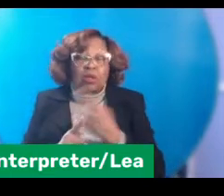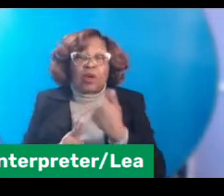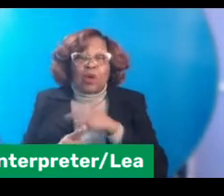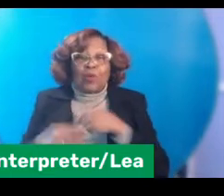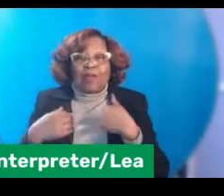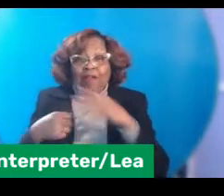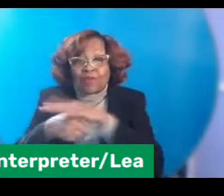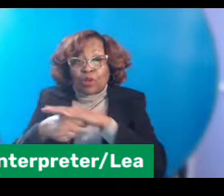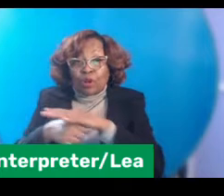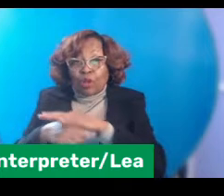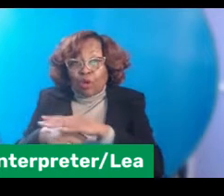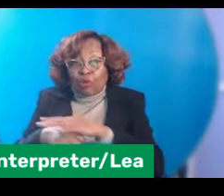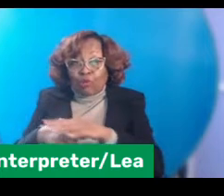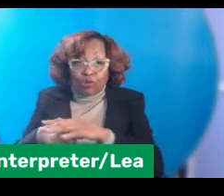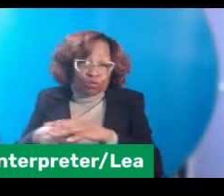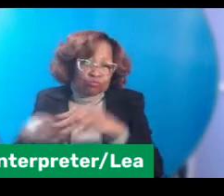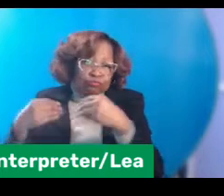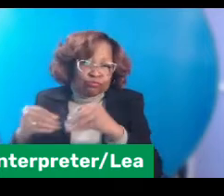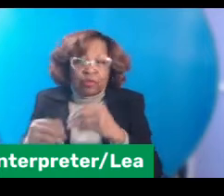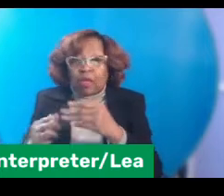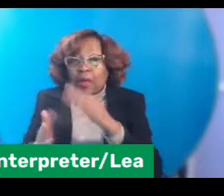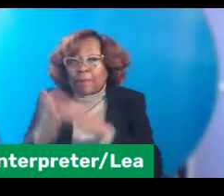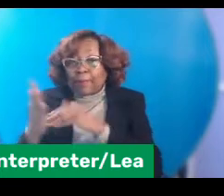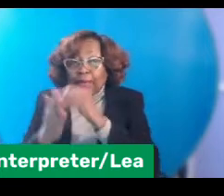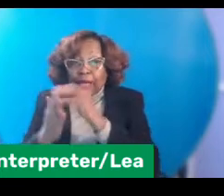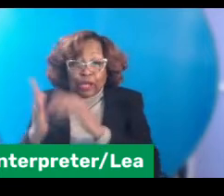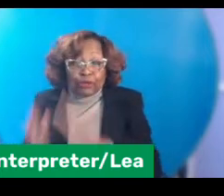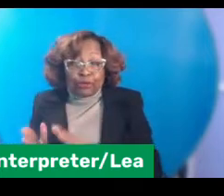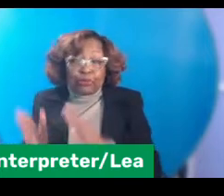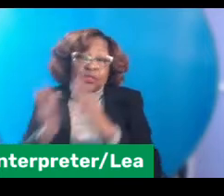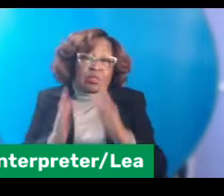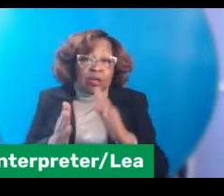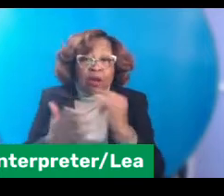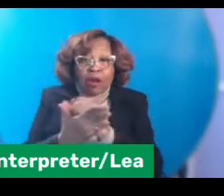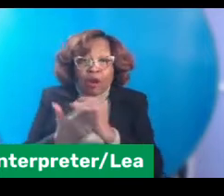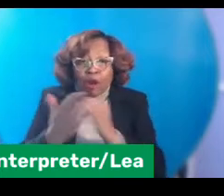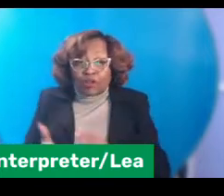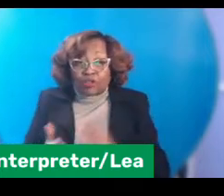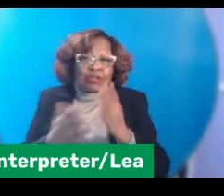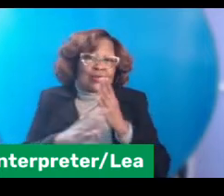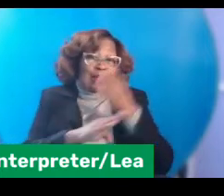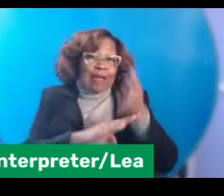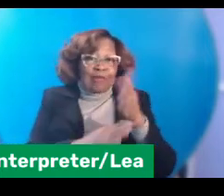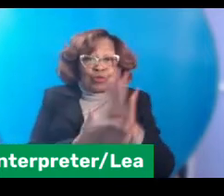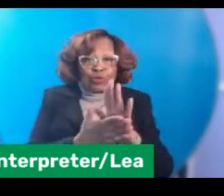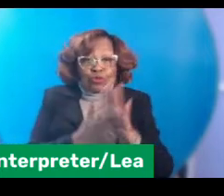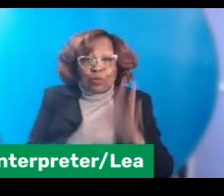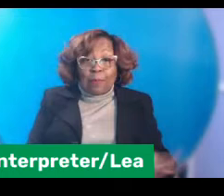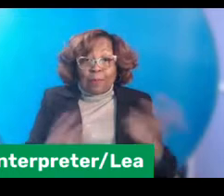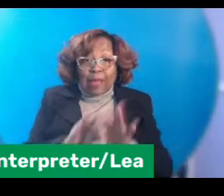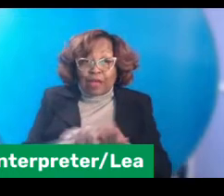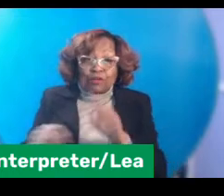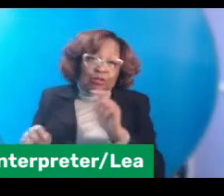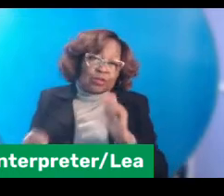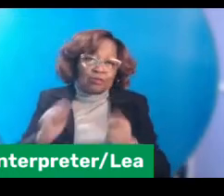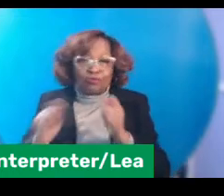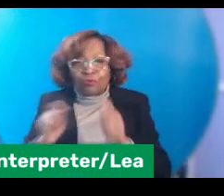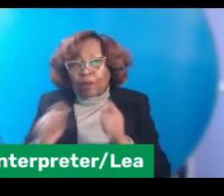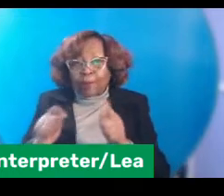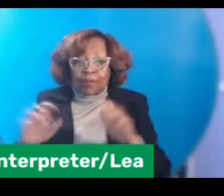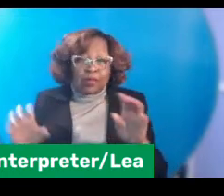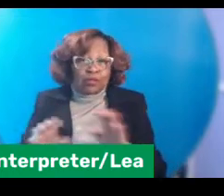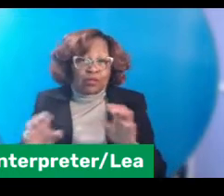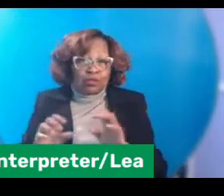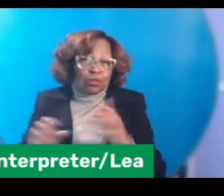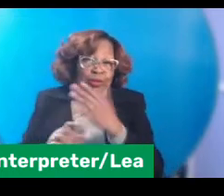local vendors, everyone from painters and artists and After School Matters is out there drumming and doing their different,